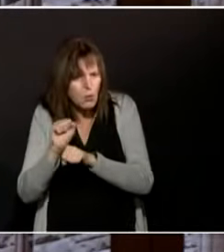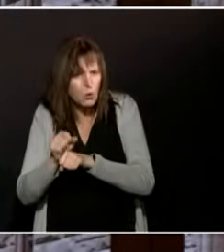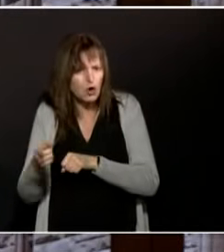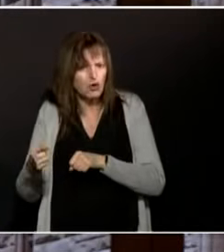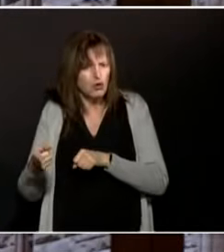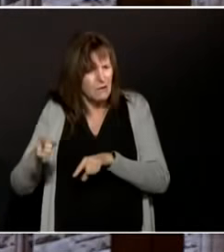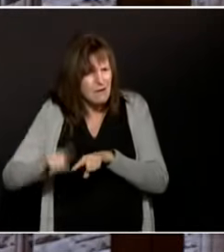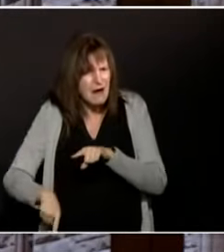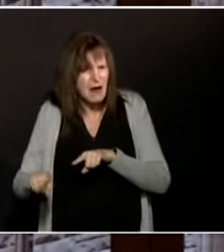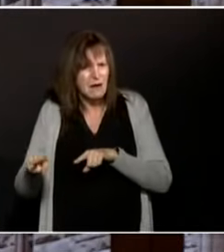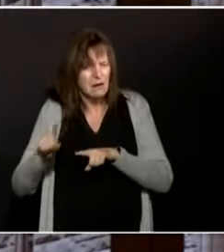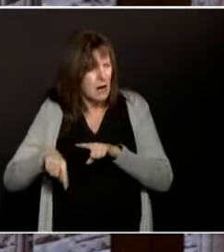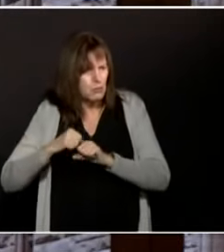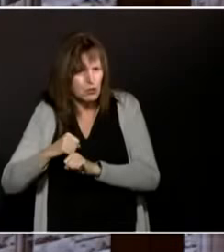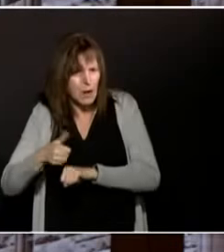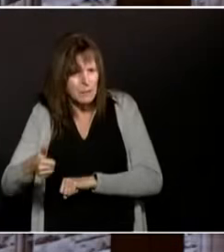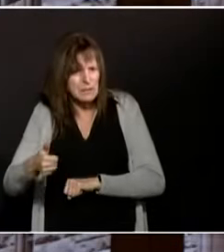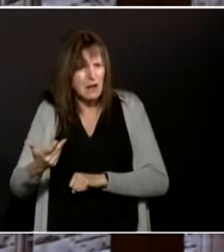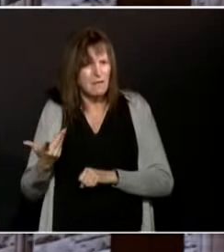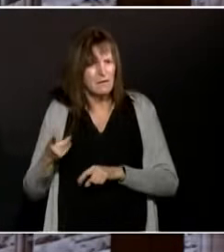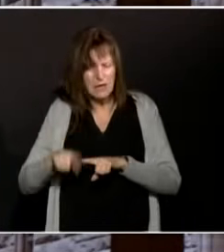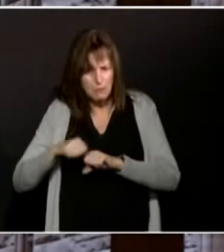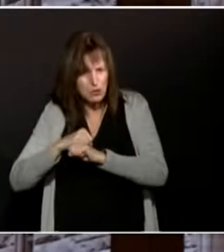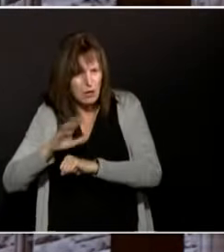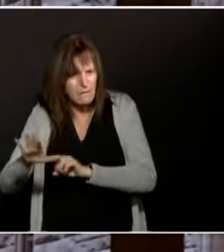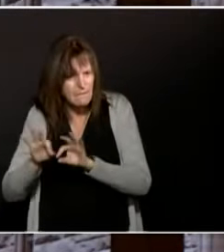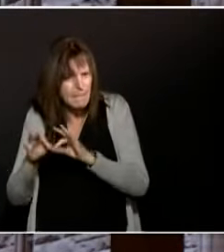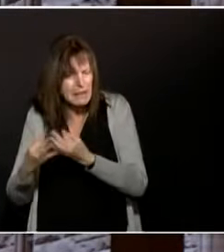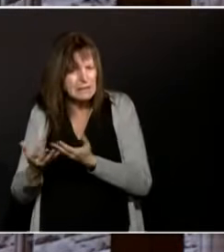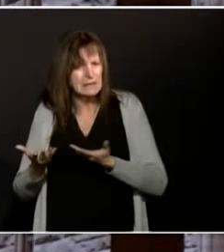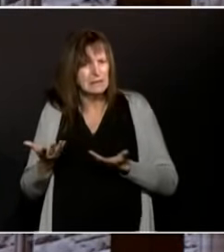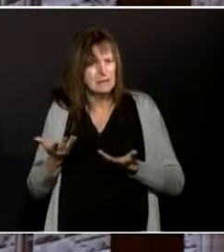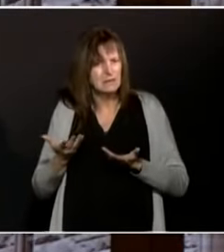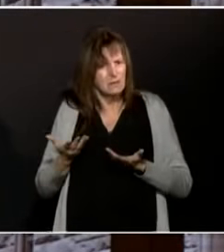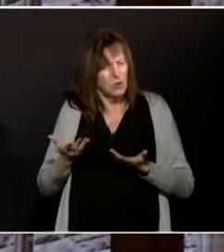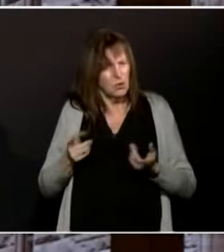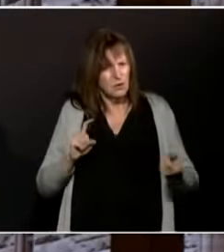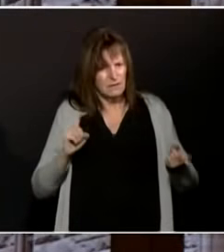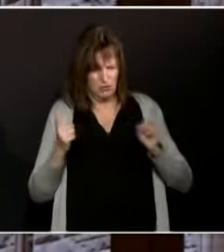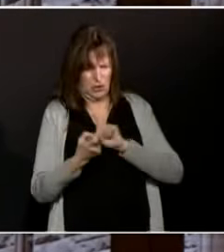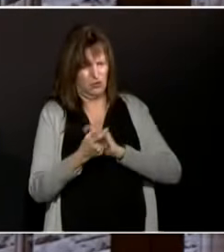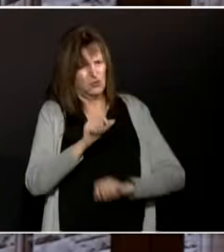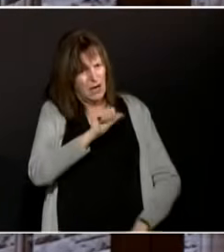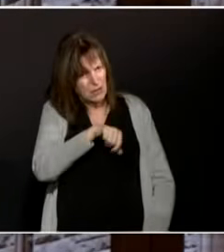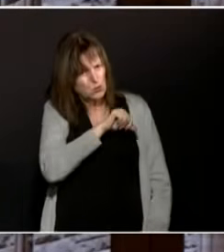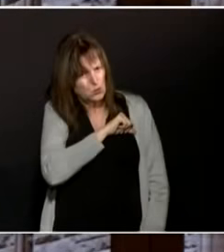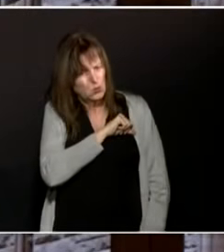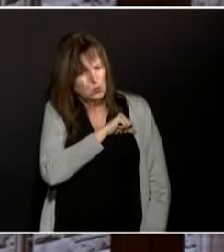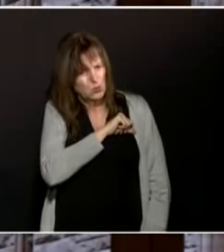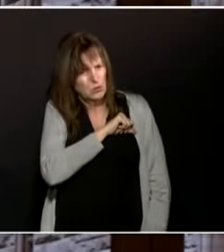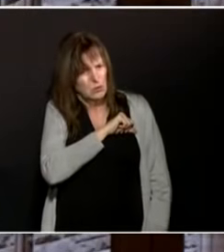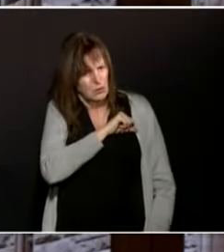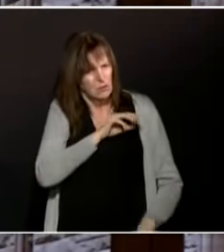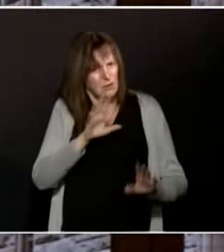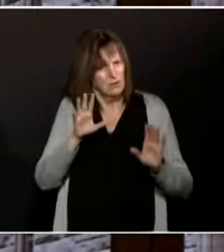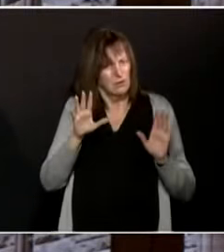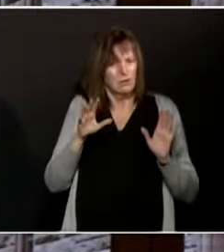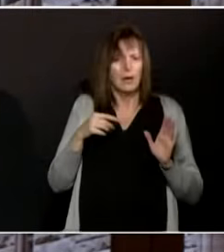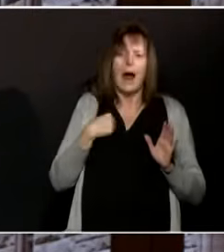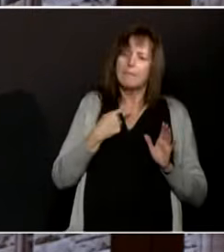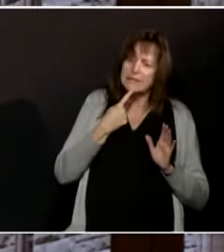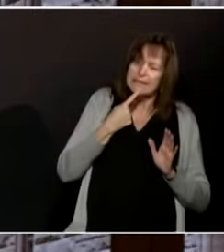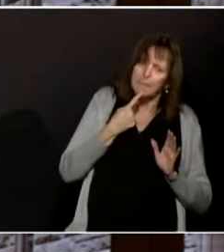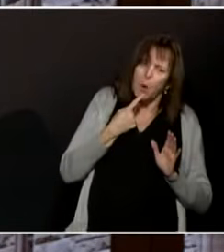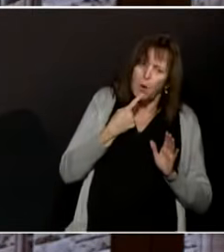say, well, I'm disappointed that I can't get something right away. At the same time, I understand why that's necessary there, but because I know I'm going to get